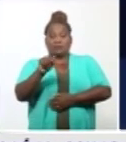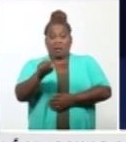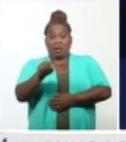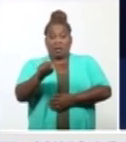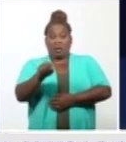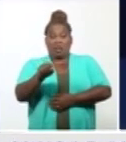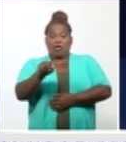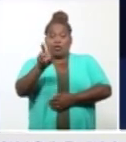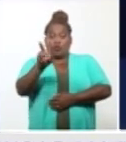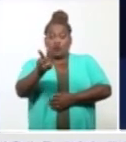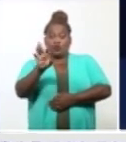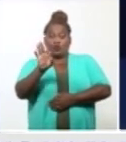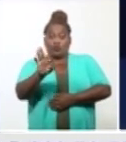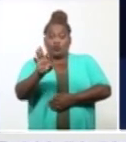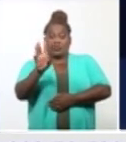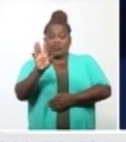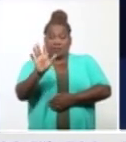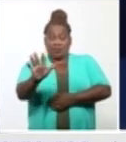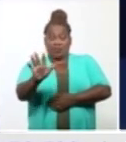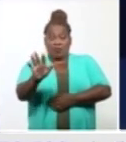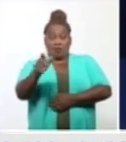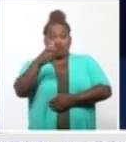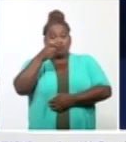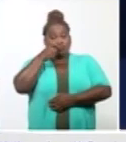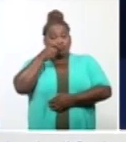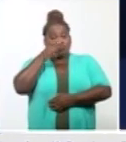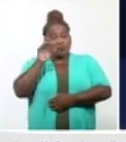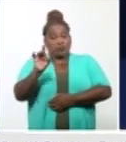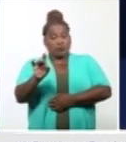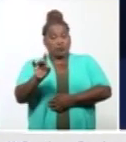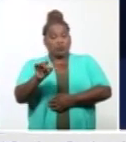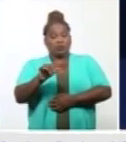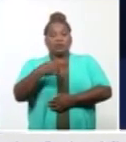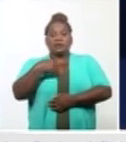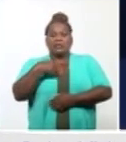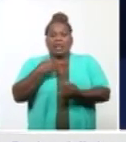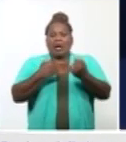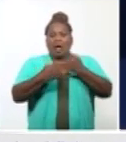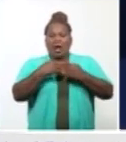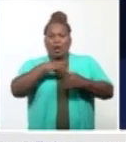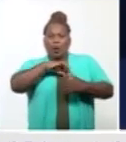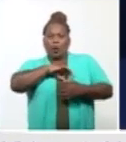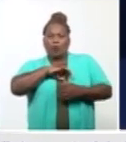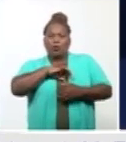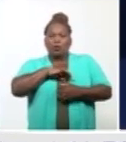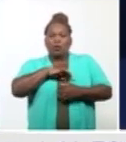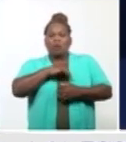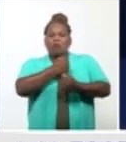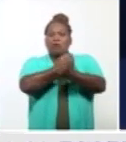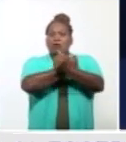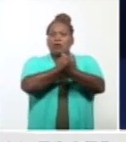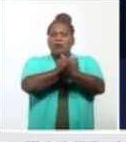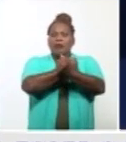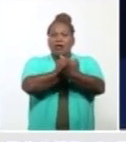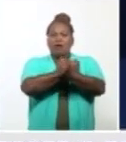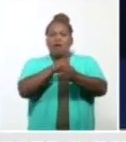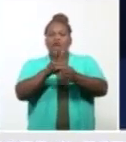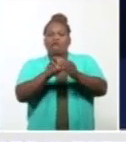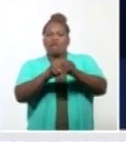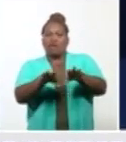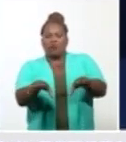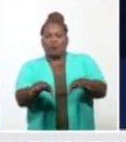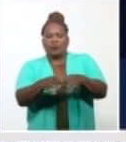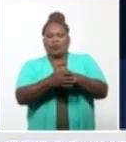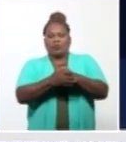which 285 285 are suspected cases. That is, they have some symptoms and some